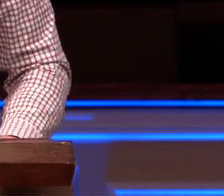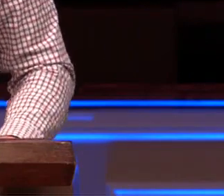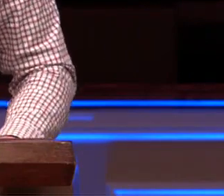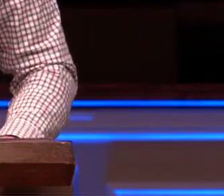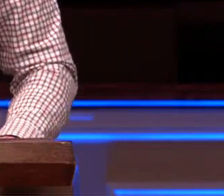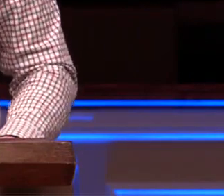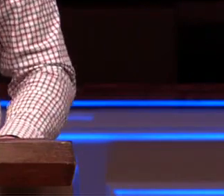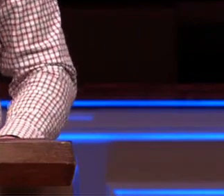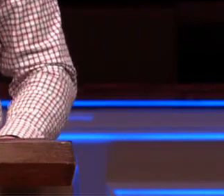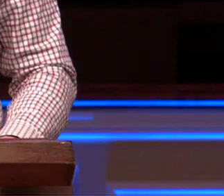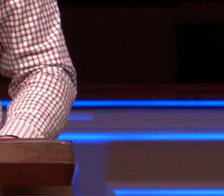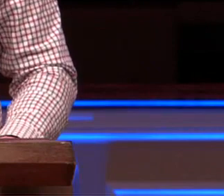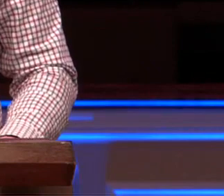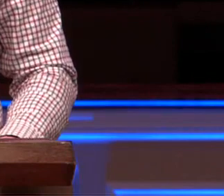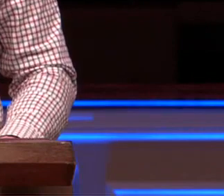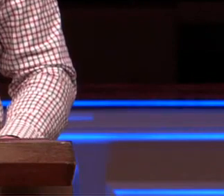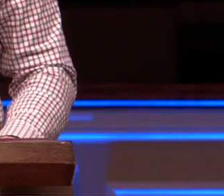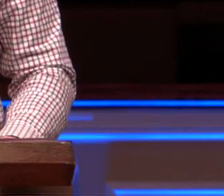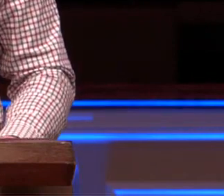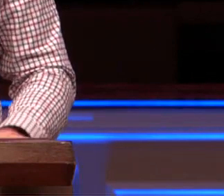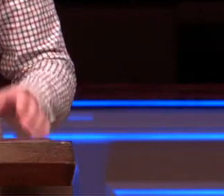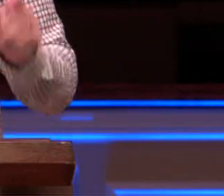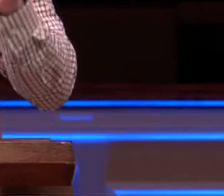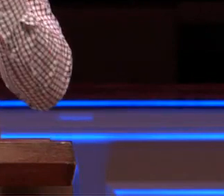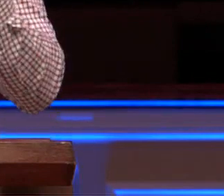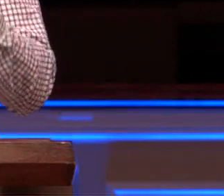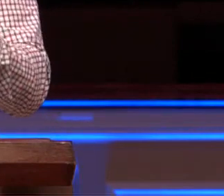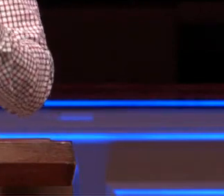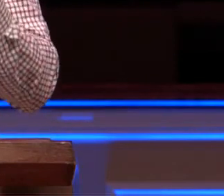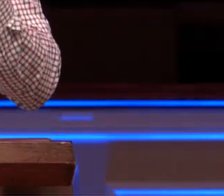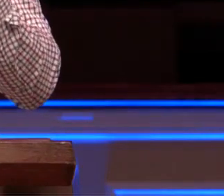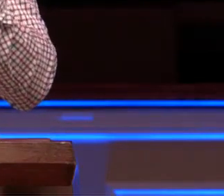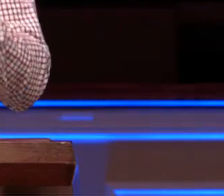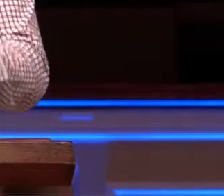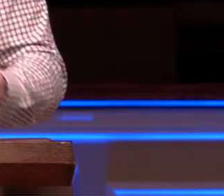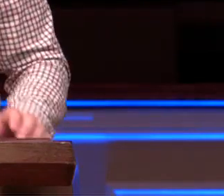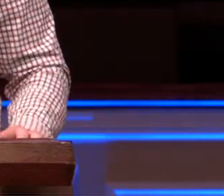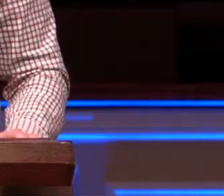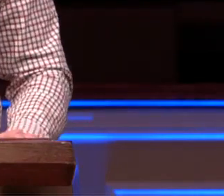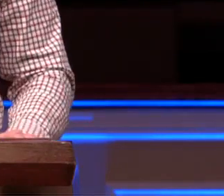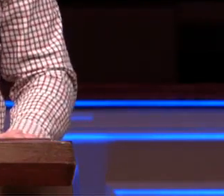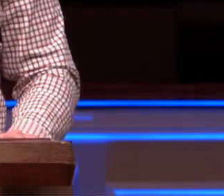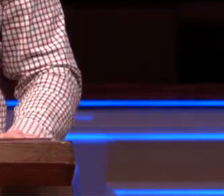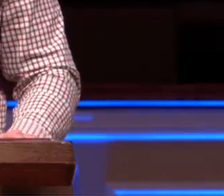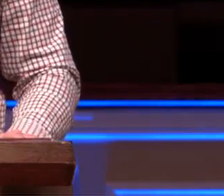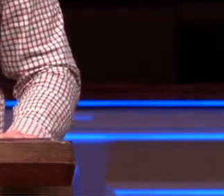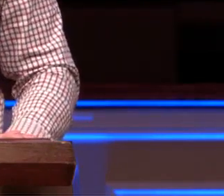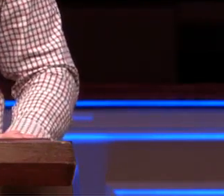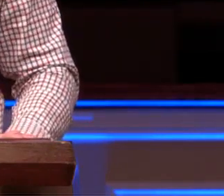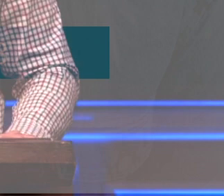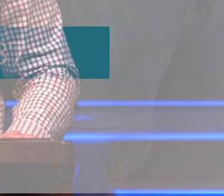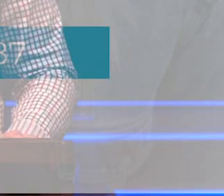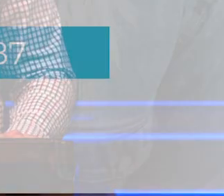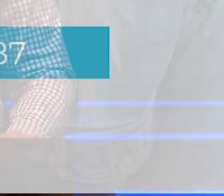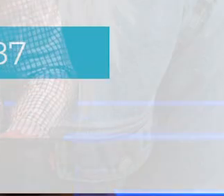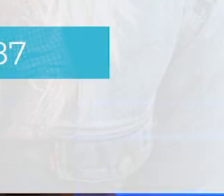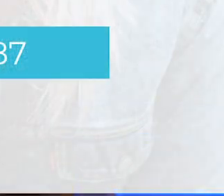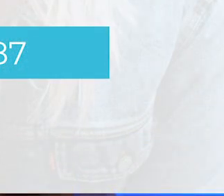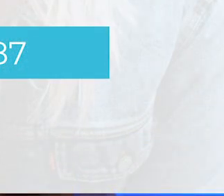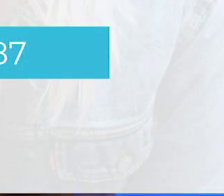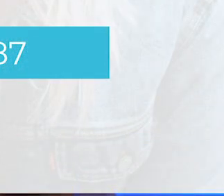way as we walk through this time together. The Lord's blessings on you on this Lord's day.